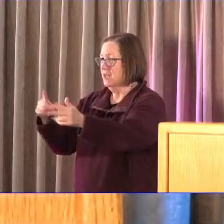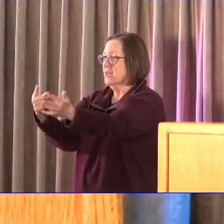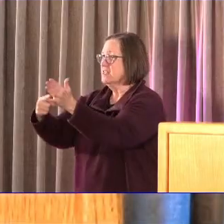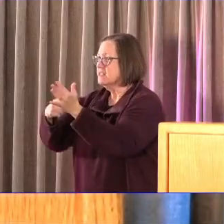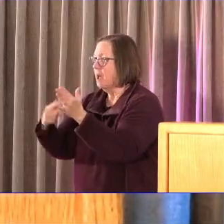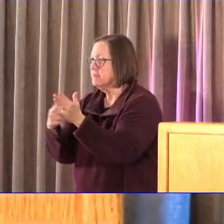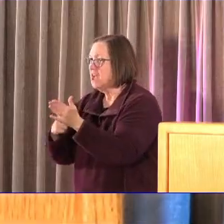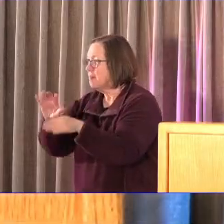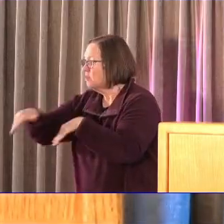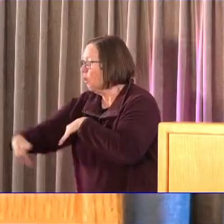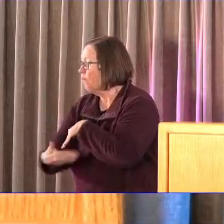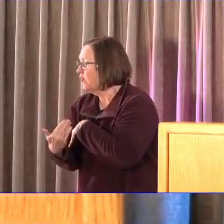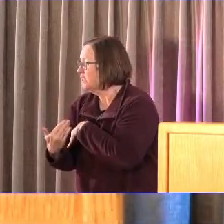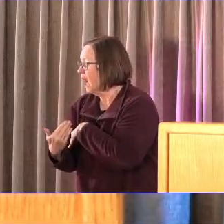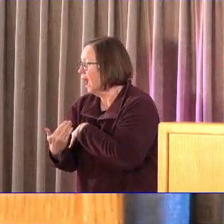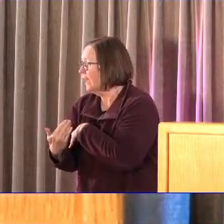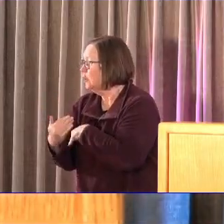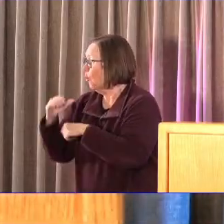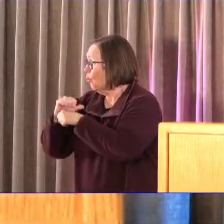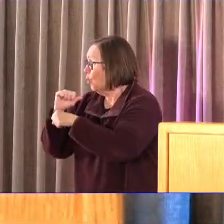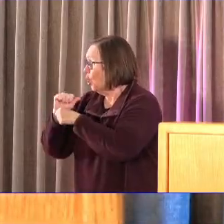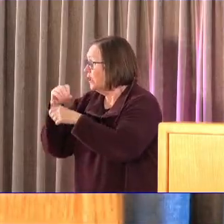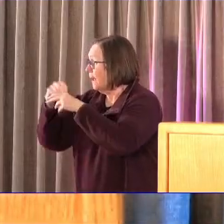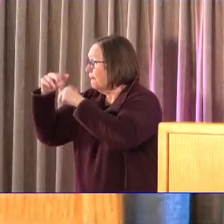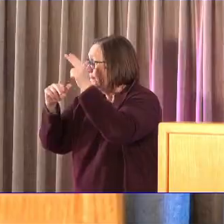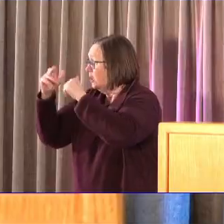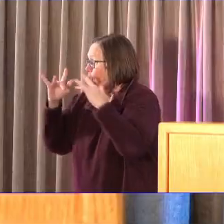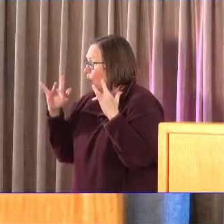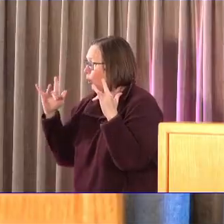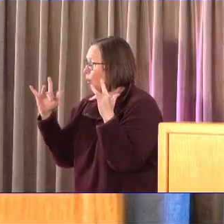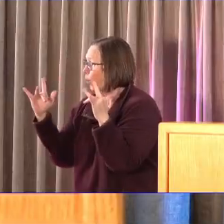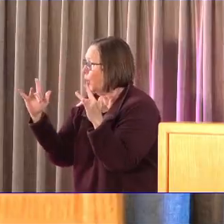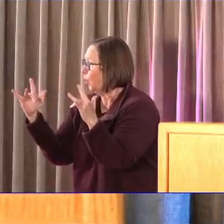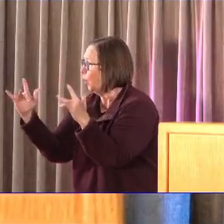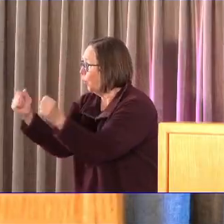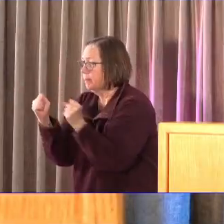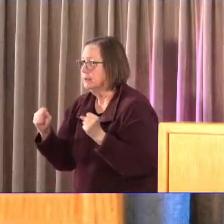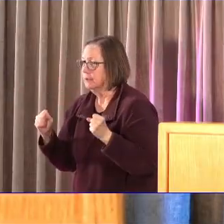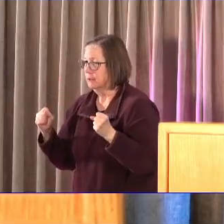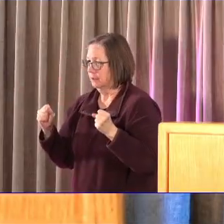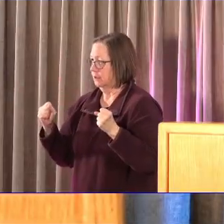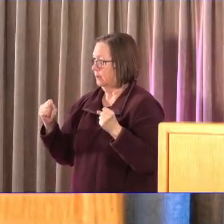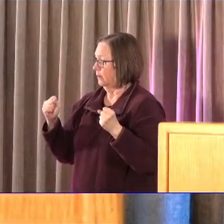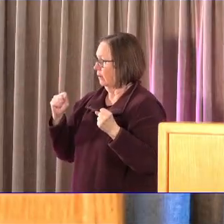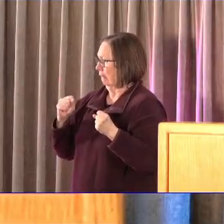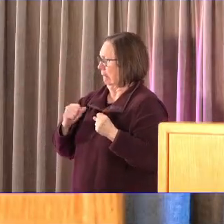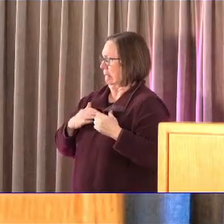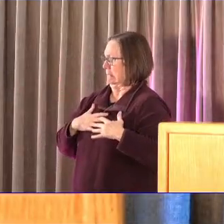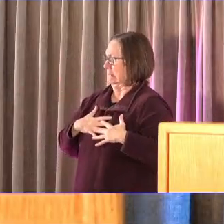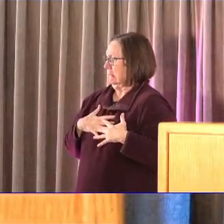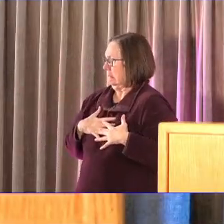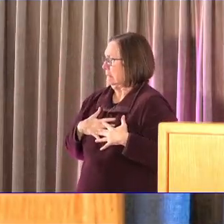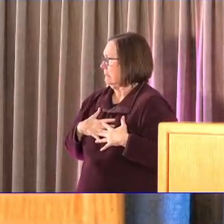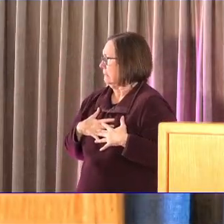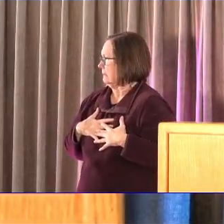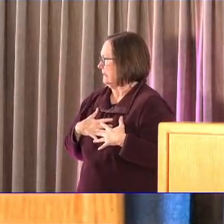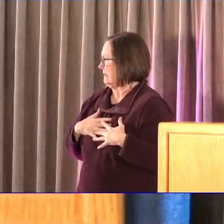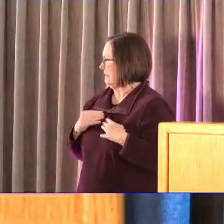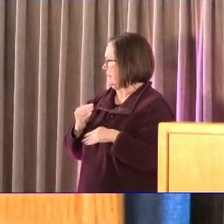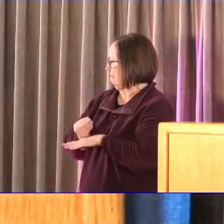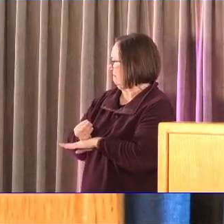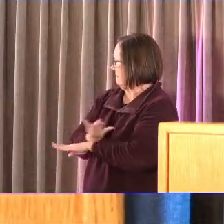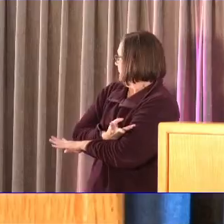themselves and feel a sense of, I'm unsafe here doing that, okay? And so we have